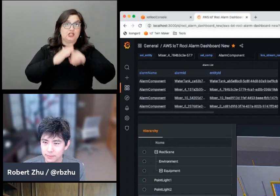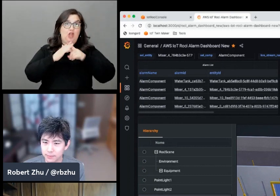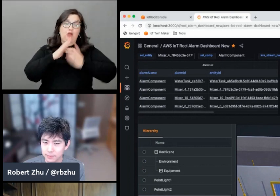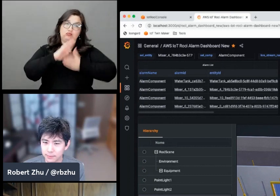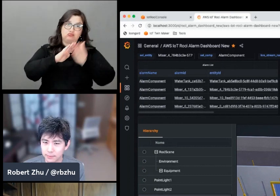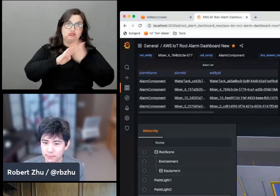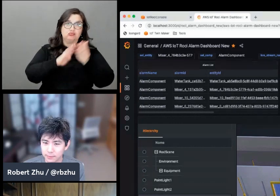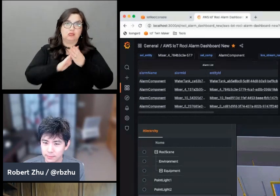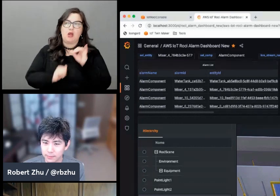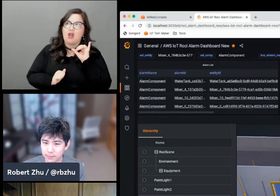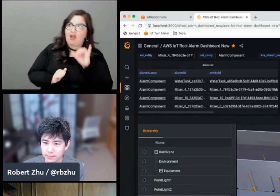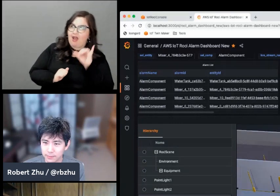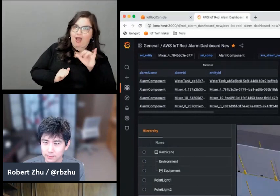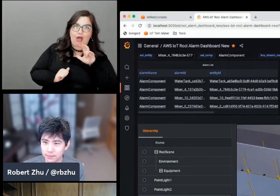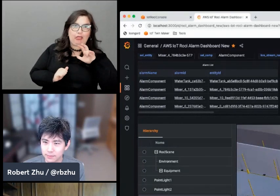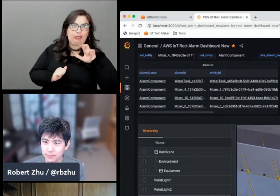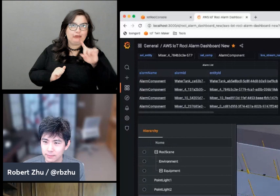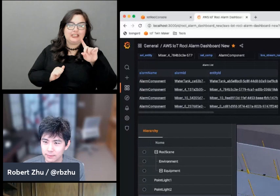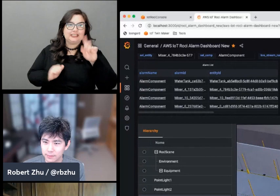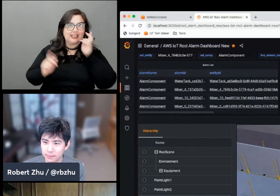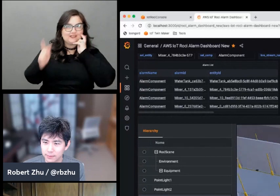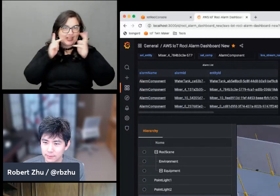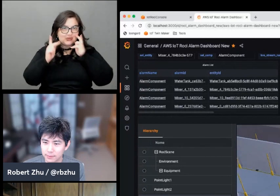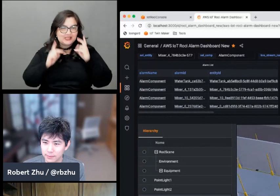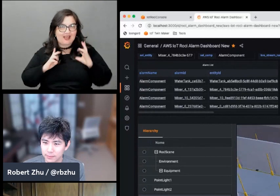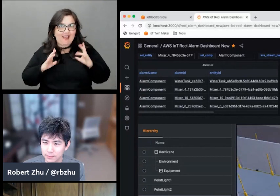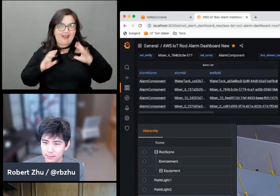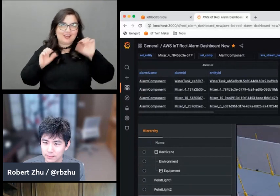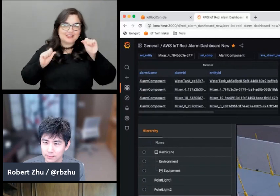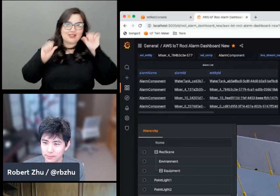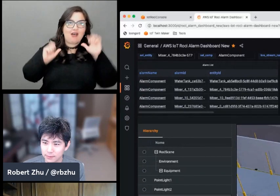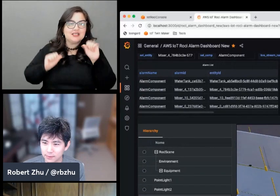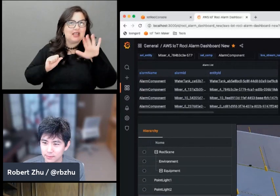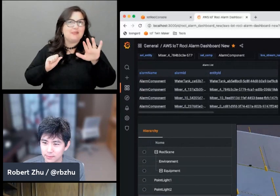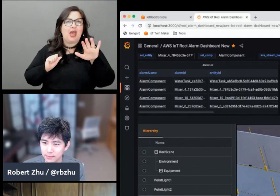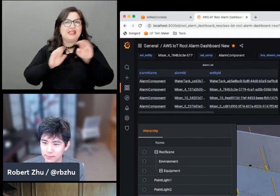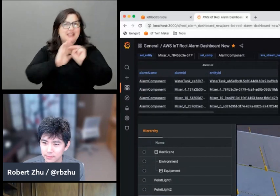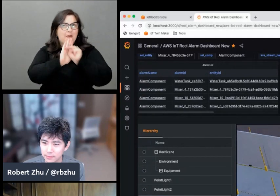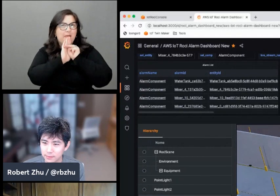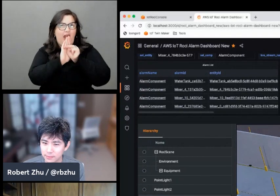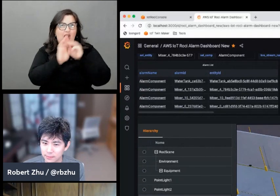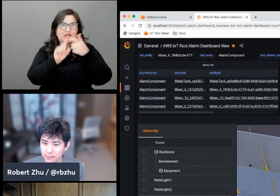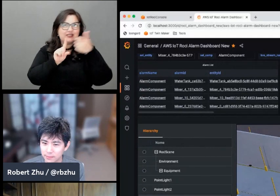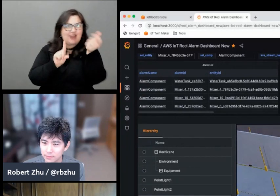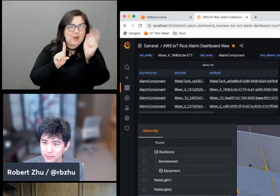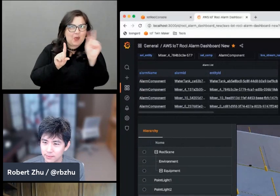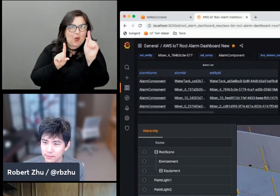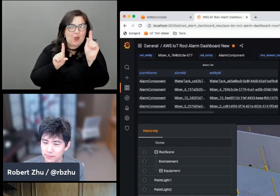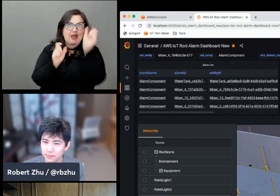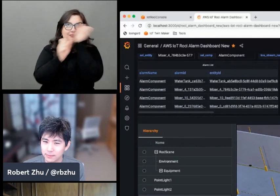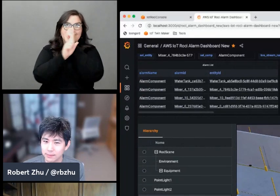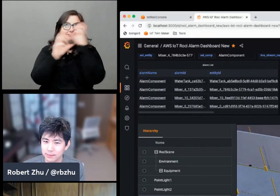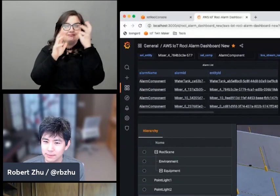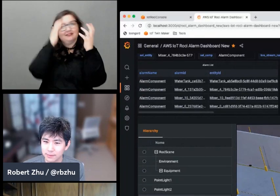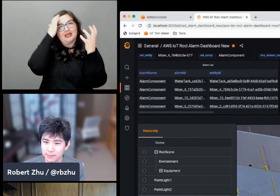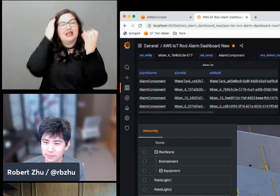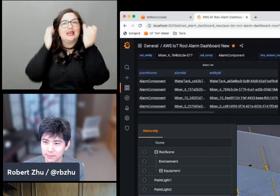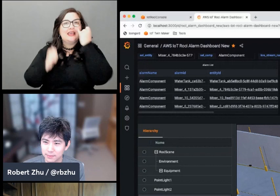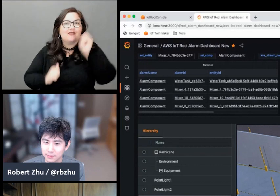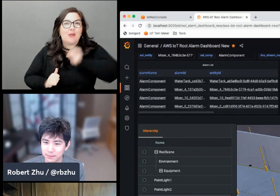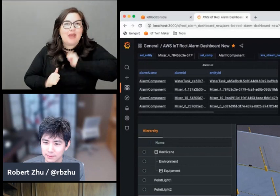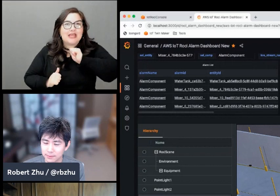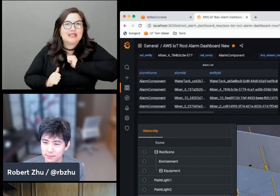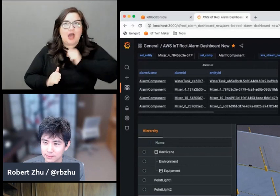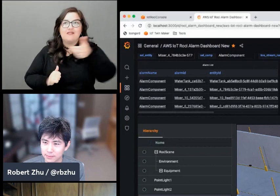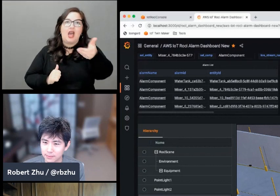Wow, so this 3D visualization is awesome. Where did these models come from? Like, I'm picturing, you know, if I was to implement this myself, I'd have to